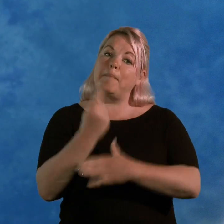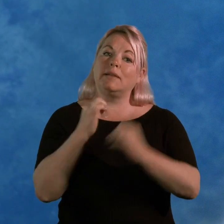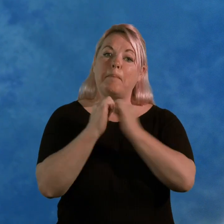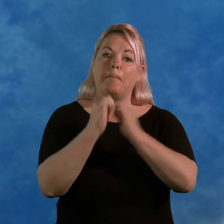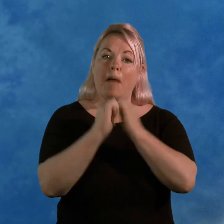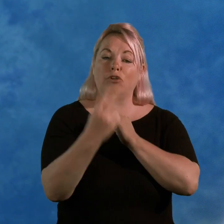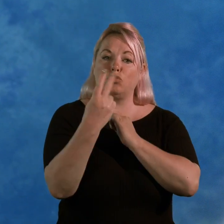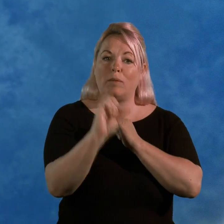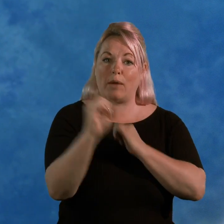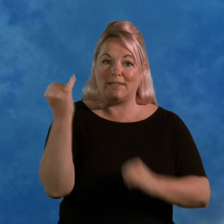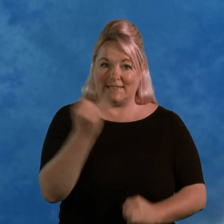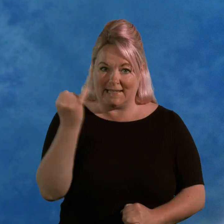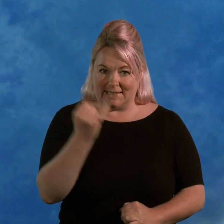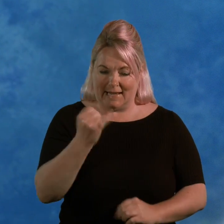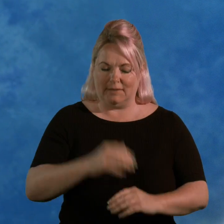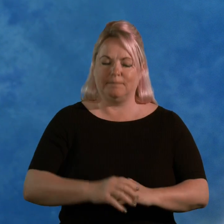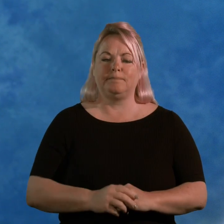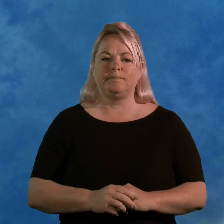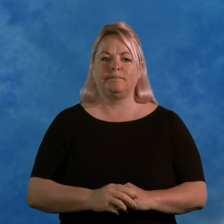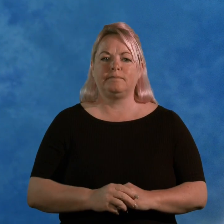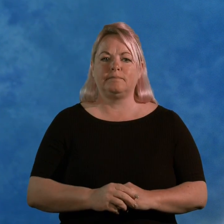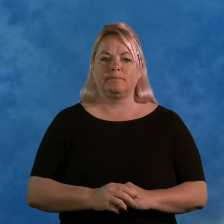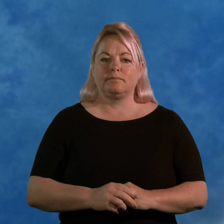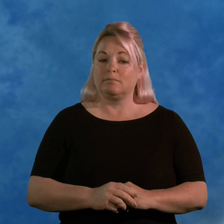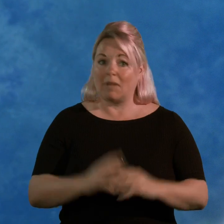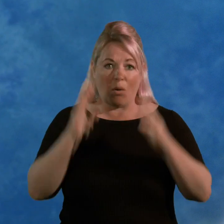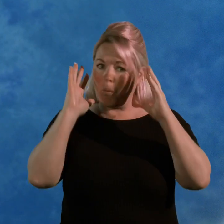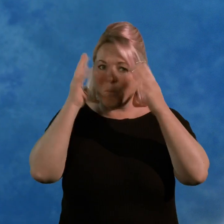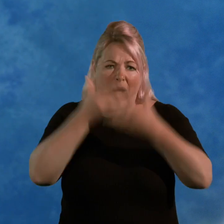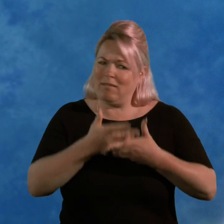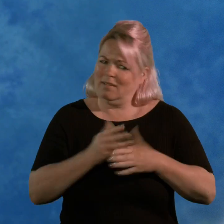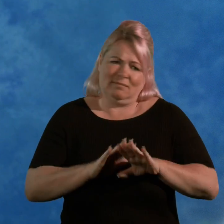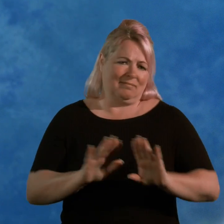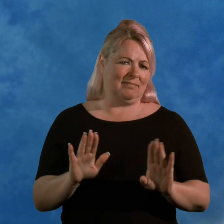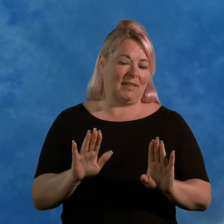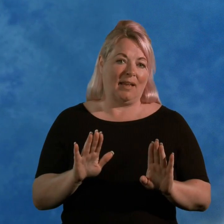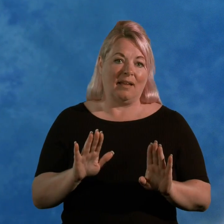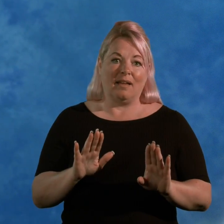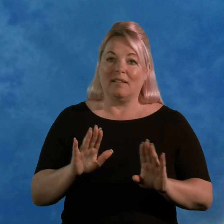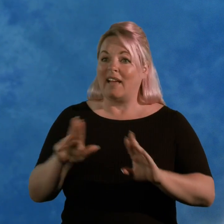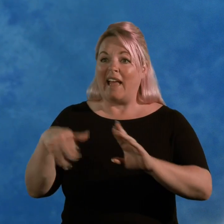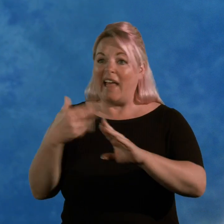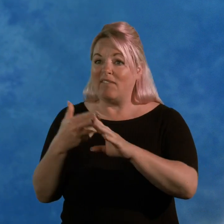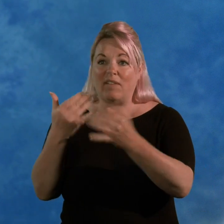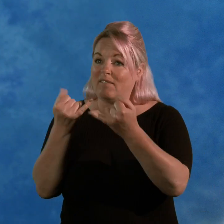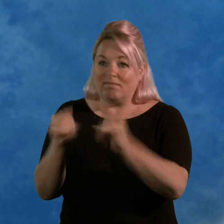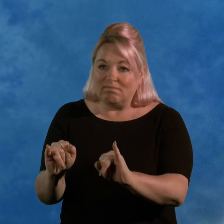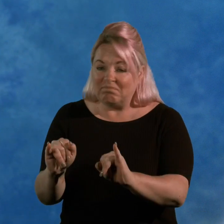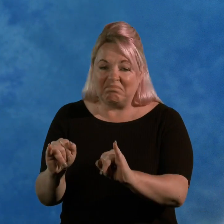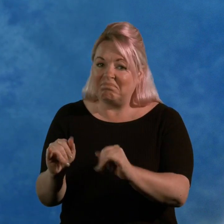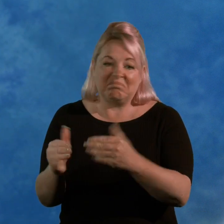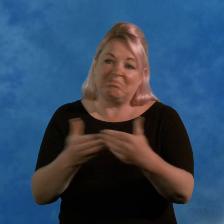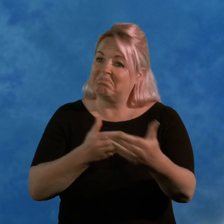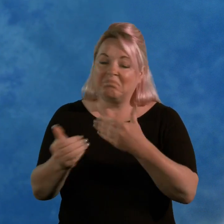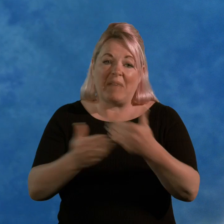March 2016. I wasn't a bit worried about it because if it hadn't have worked,